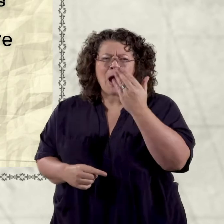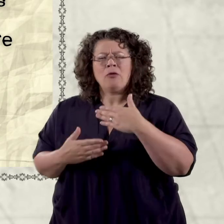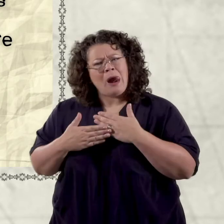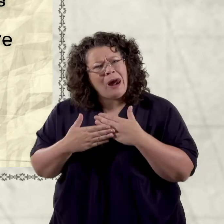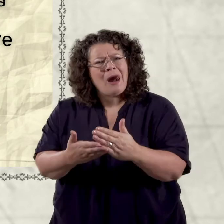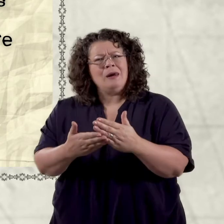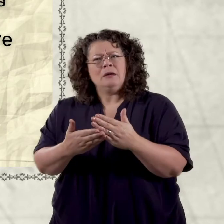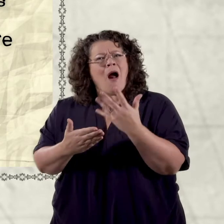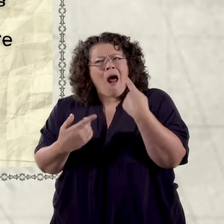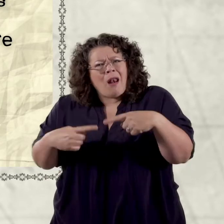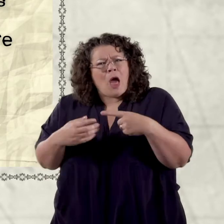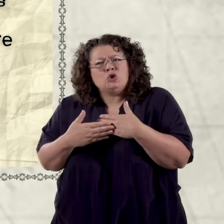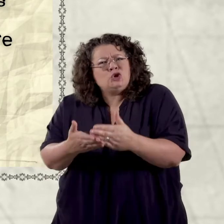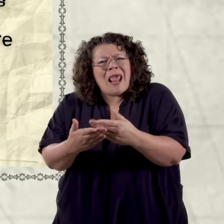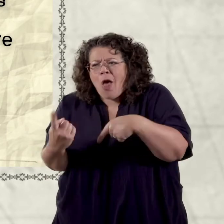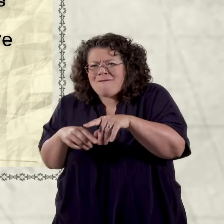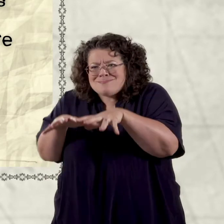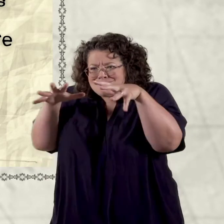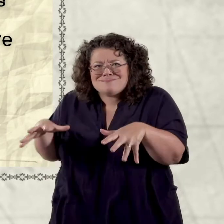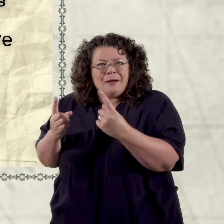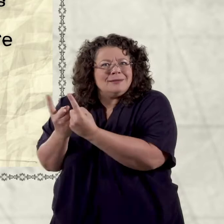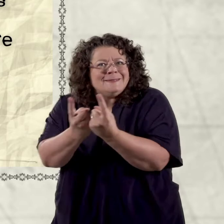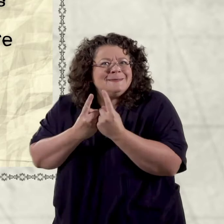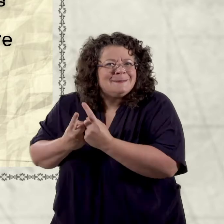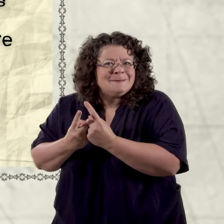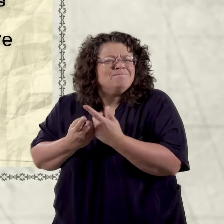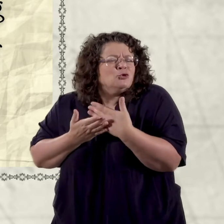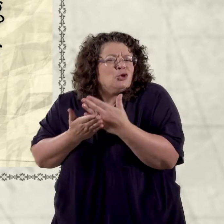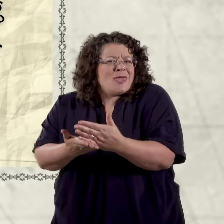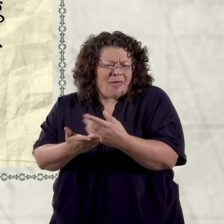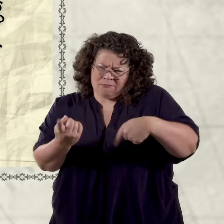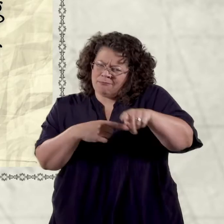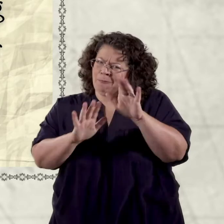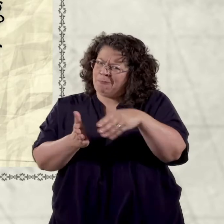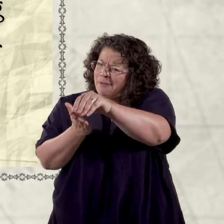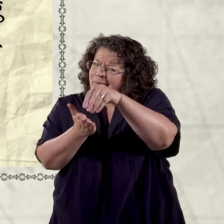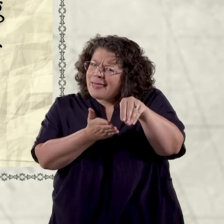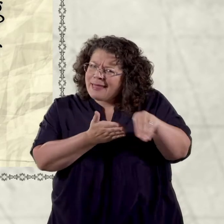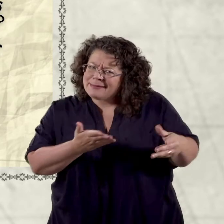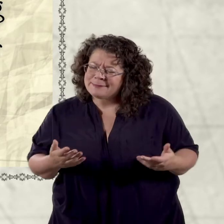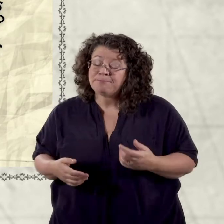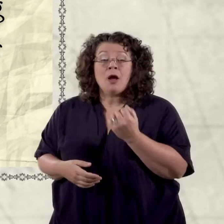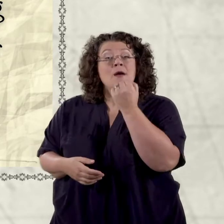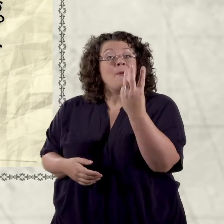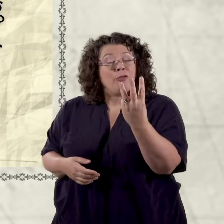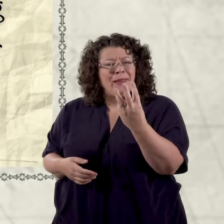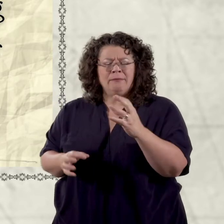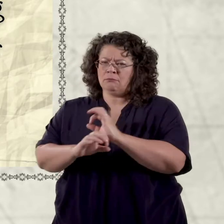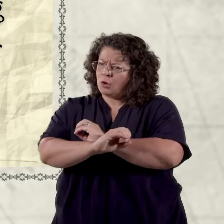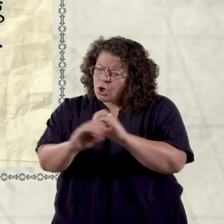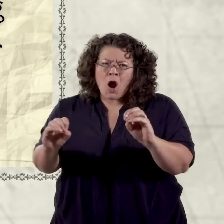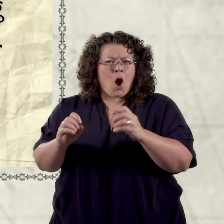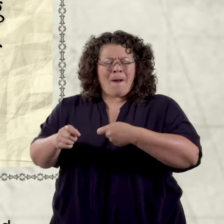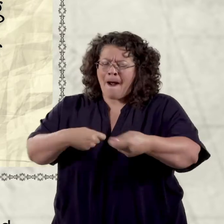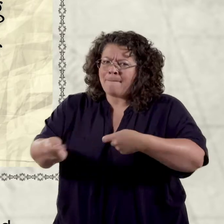booty. Well, a share of the treasure. Everybody must get paid. Number 3, no gambling with dice or